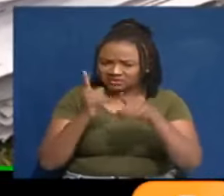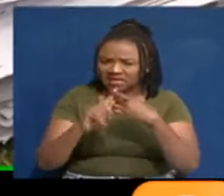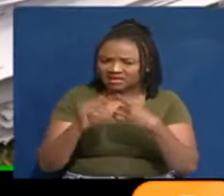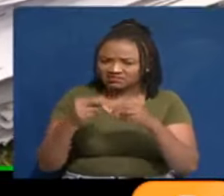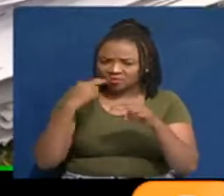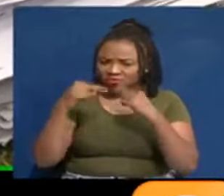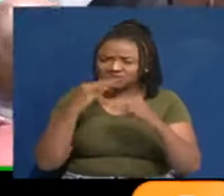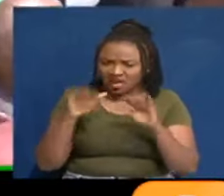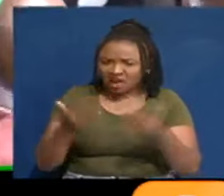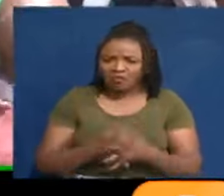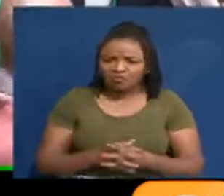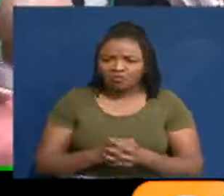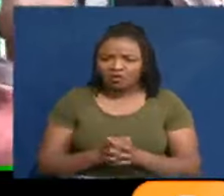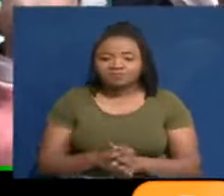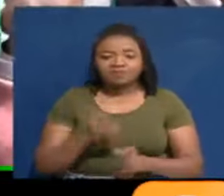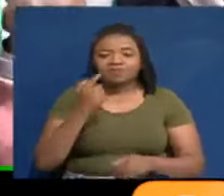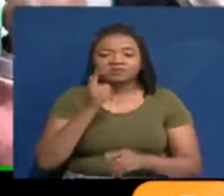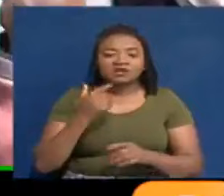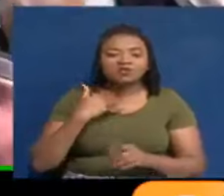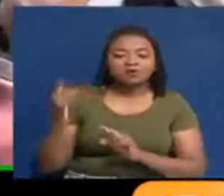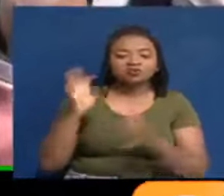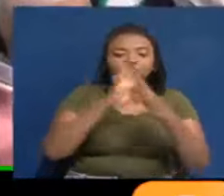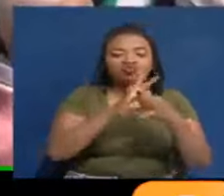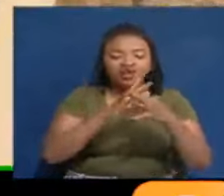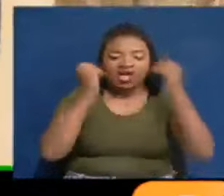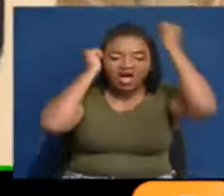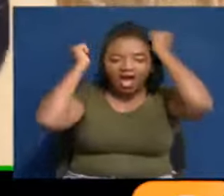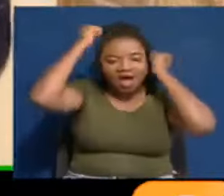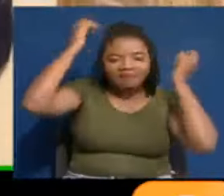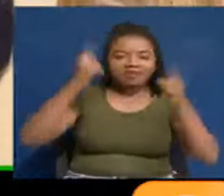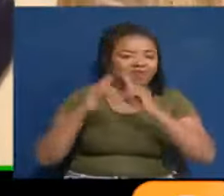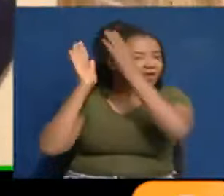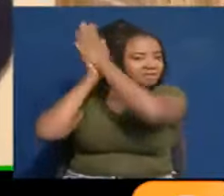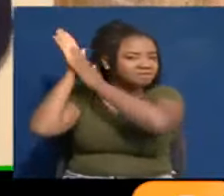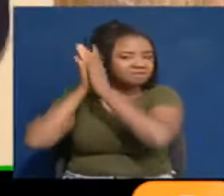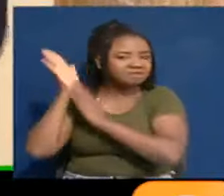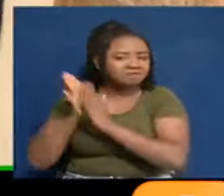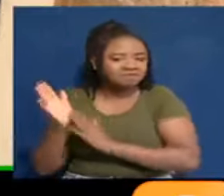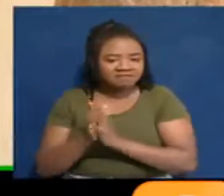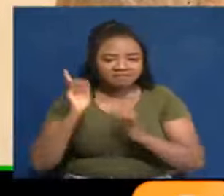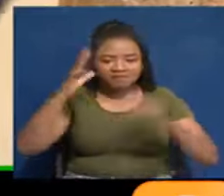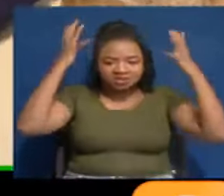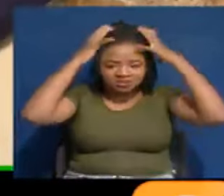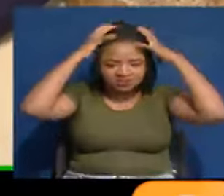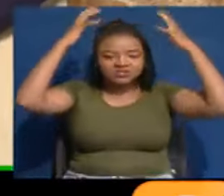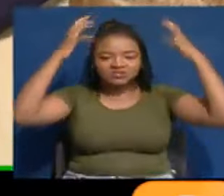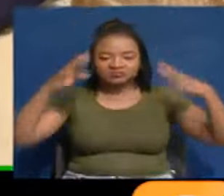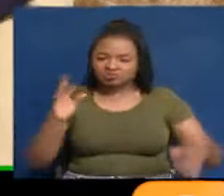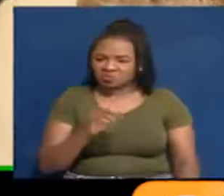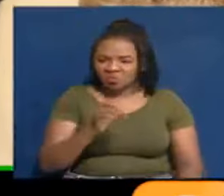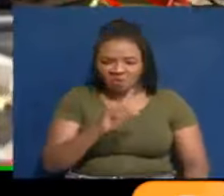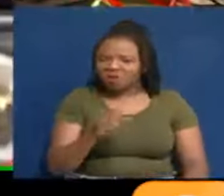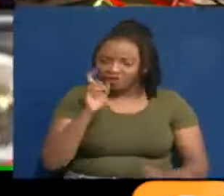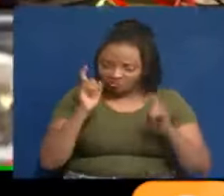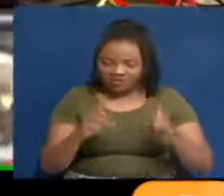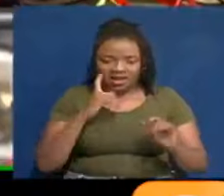telling the military, I want to join the military, like in Nintendo kona rastas, Nintendo na afro. Hey, you must take me. You know what I mean? So people have